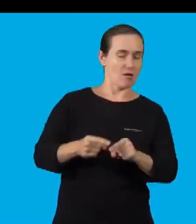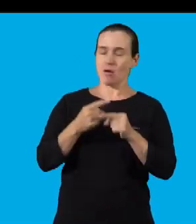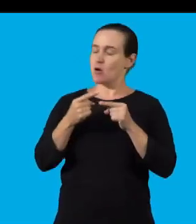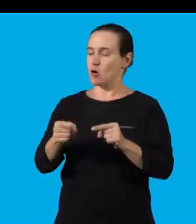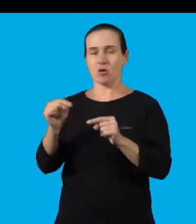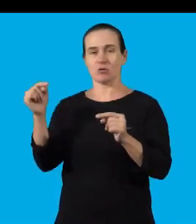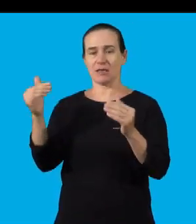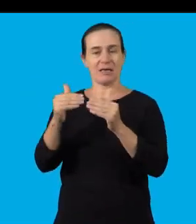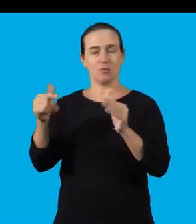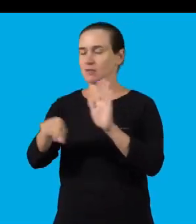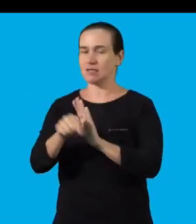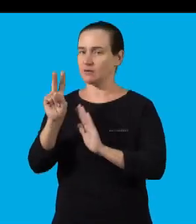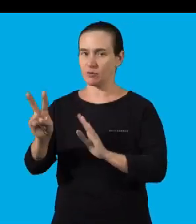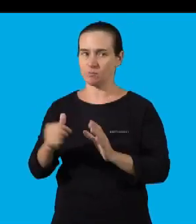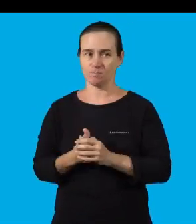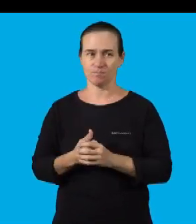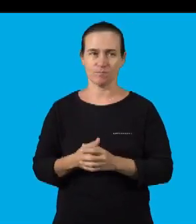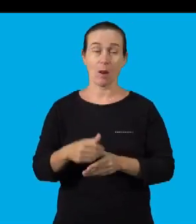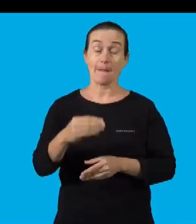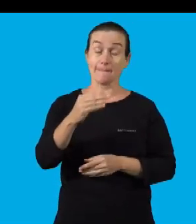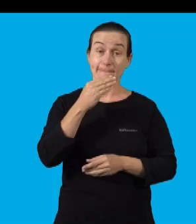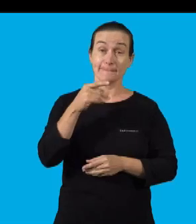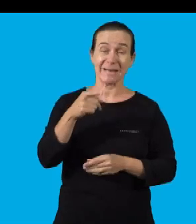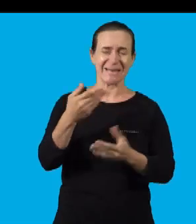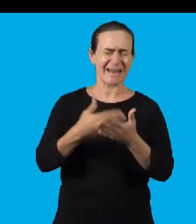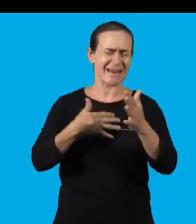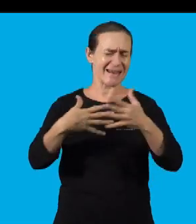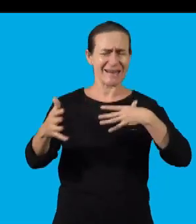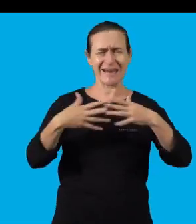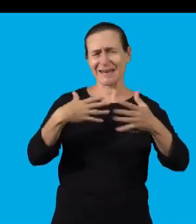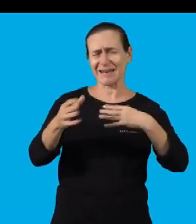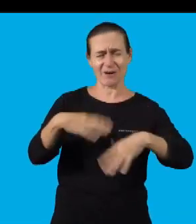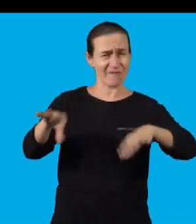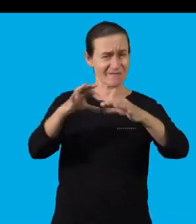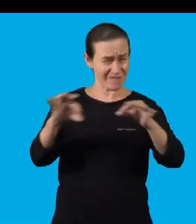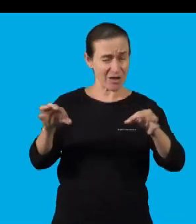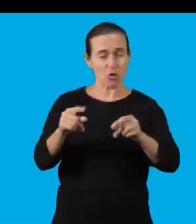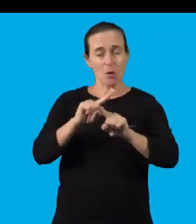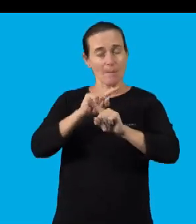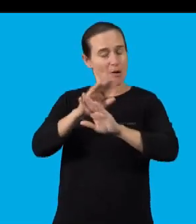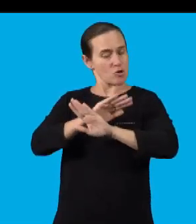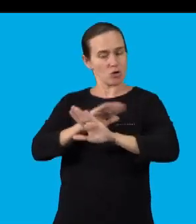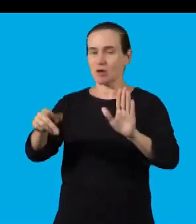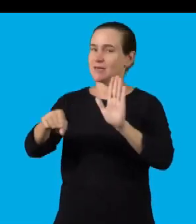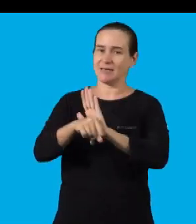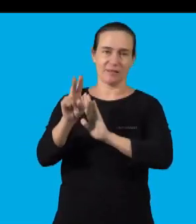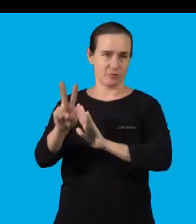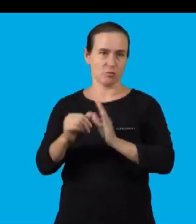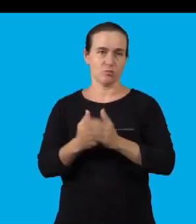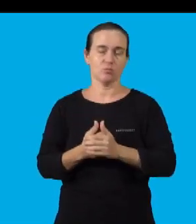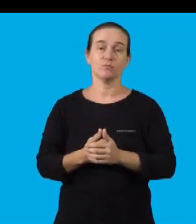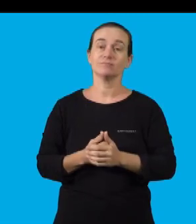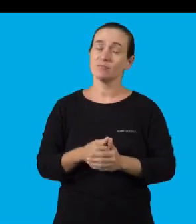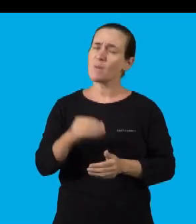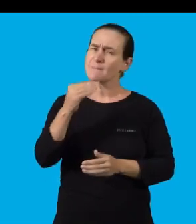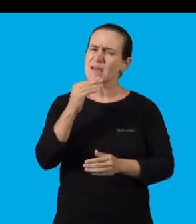be -2, which means that this hyperbola can be all the values of x except for -2. Do you know what